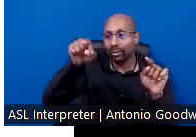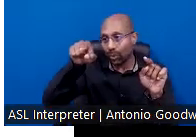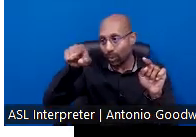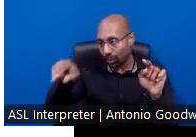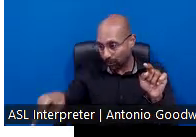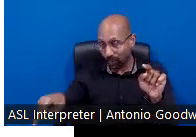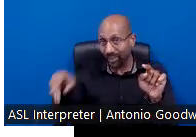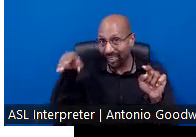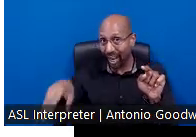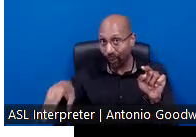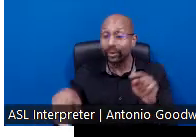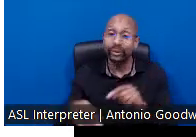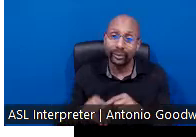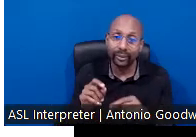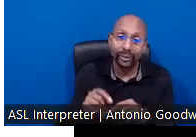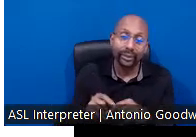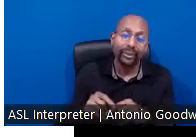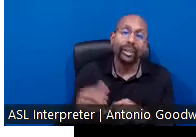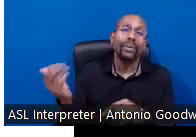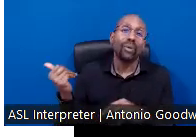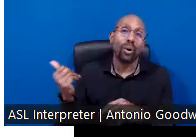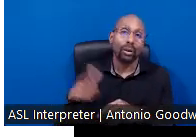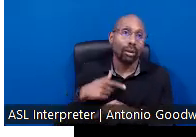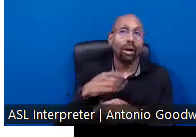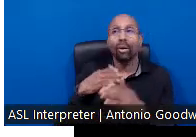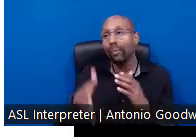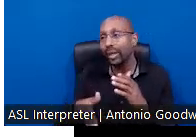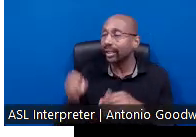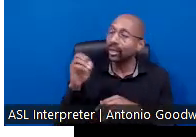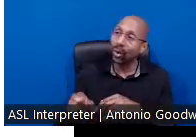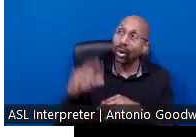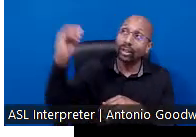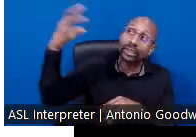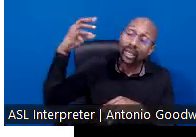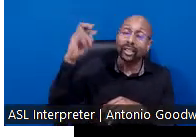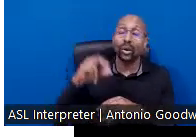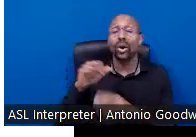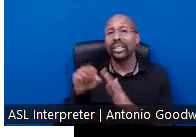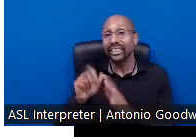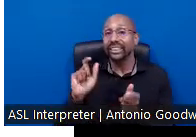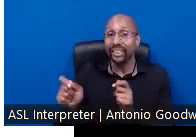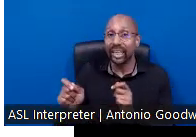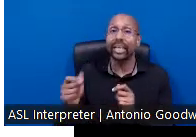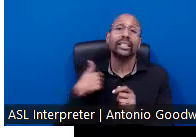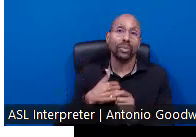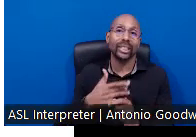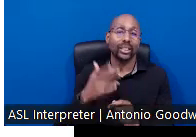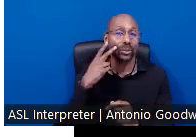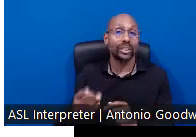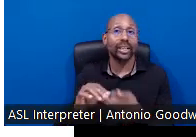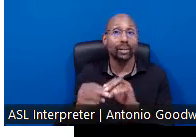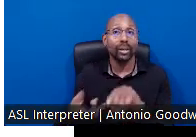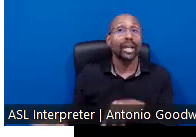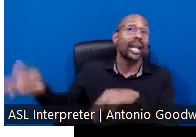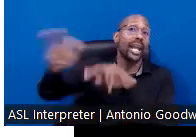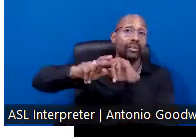shining, anytime a season seemed to hit, we would have an up spike in trends. It is